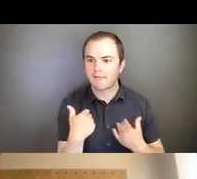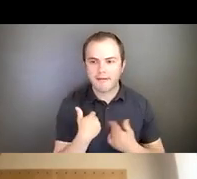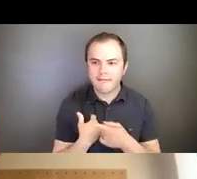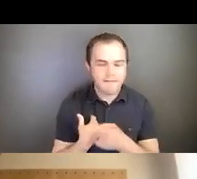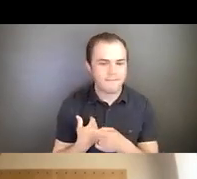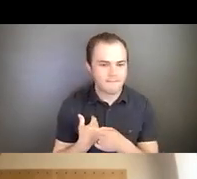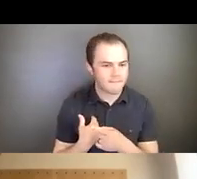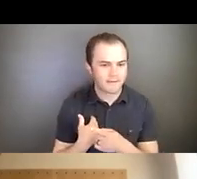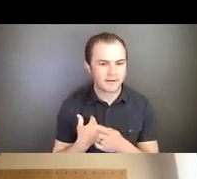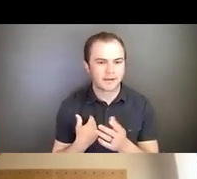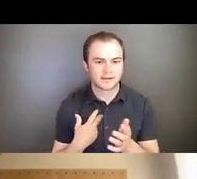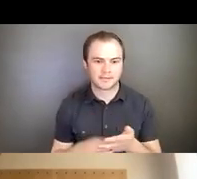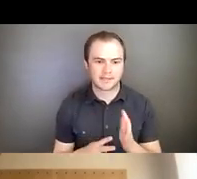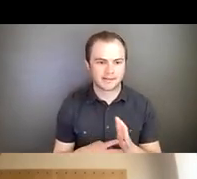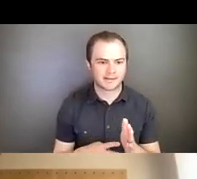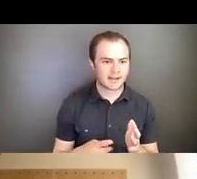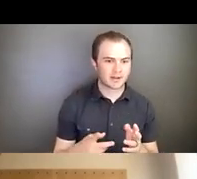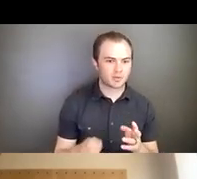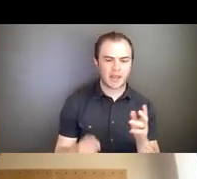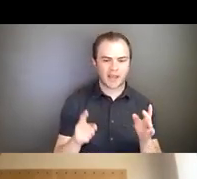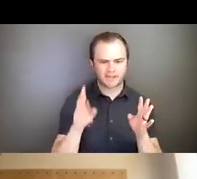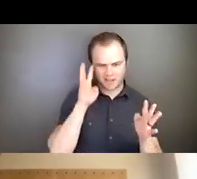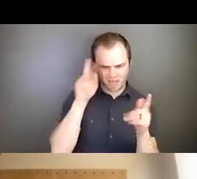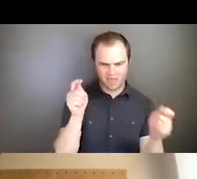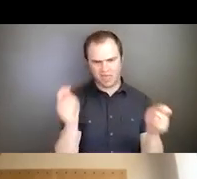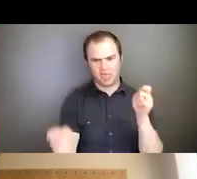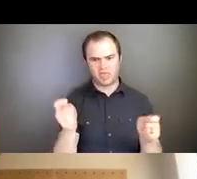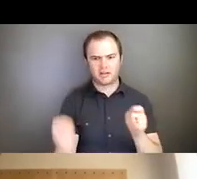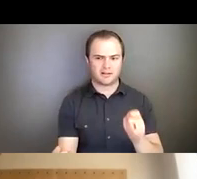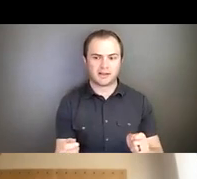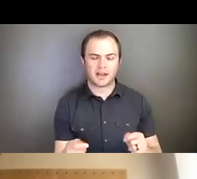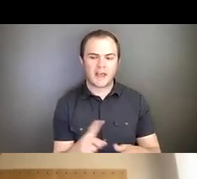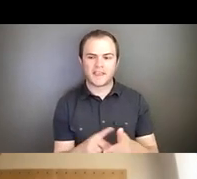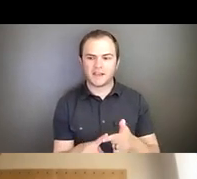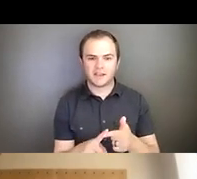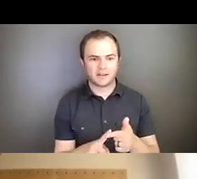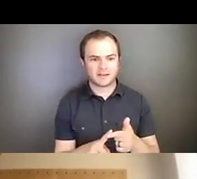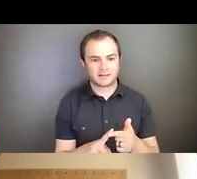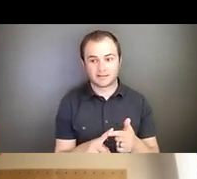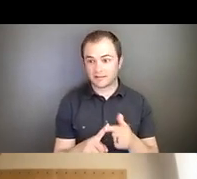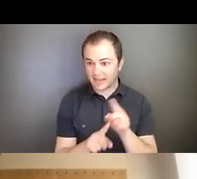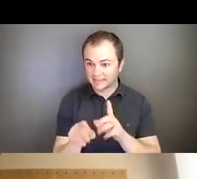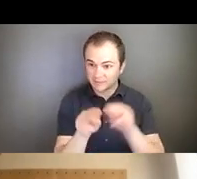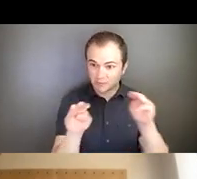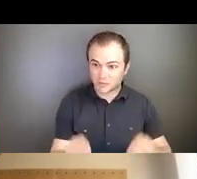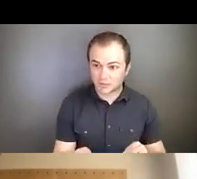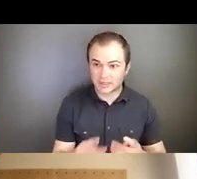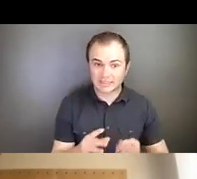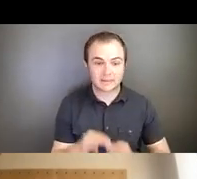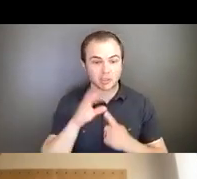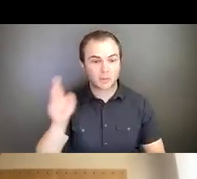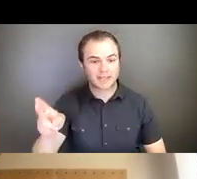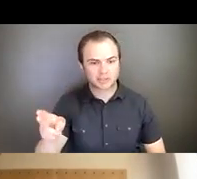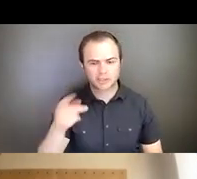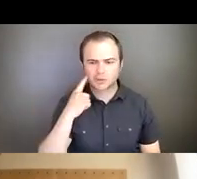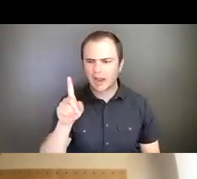to Frankenstein. And as a museum, especially history, you need to be accurate, and I get